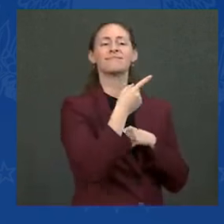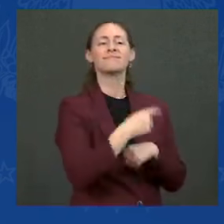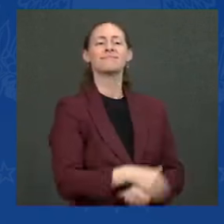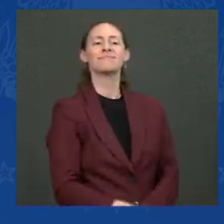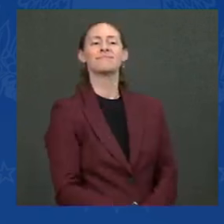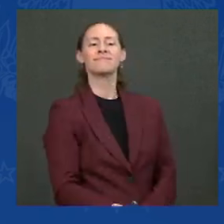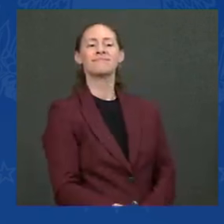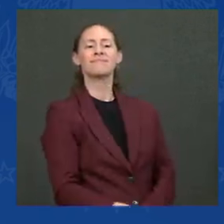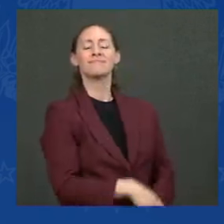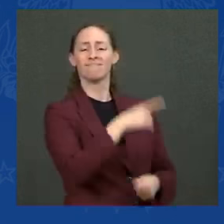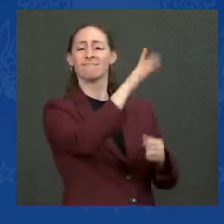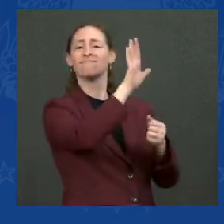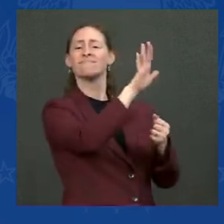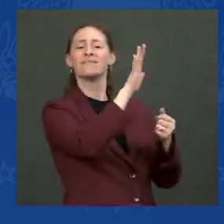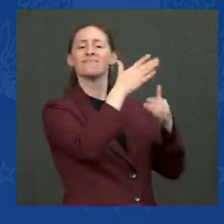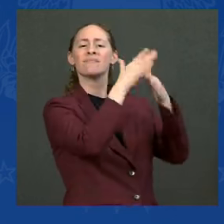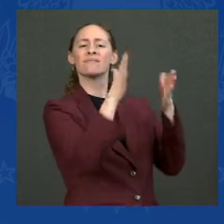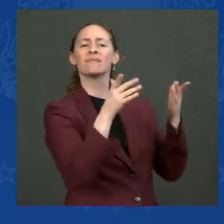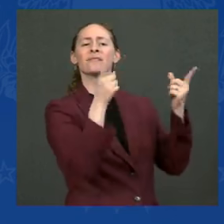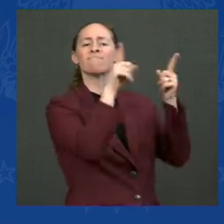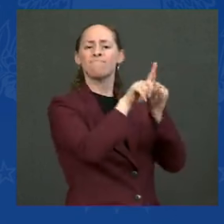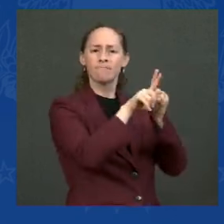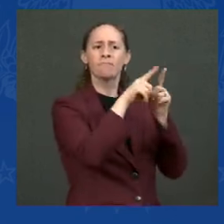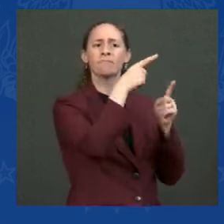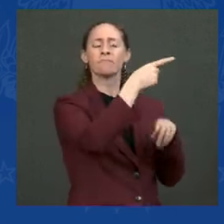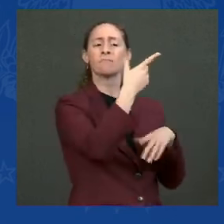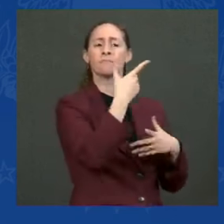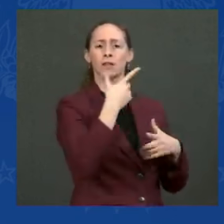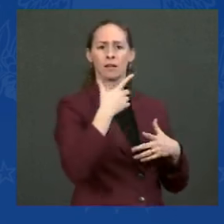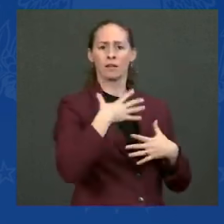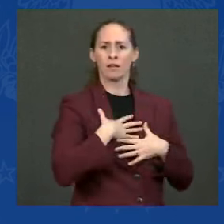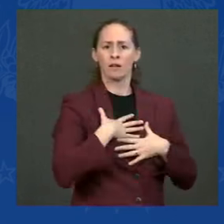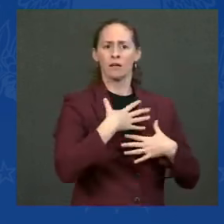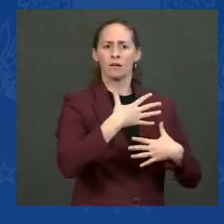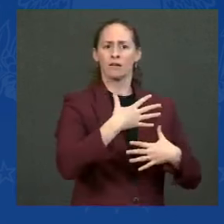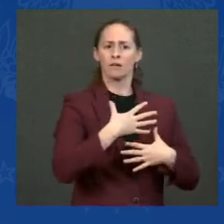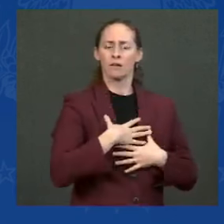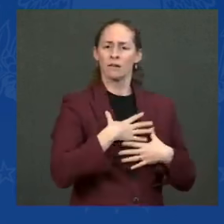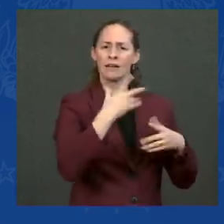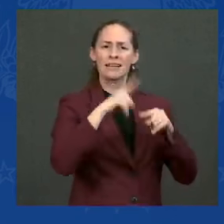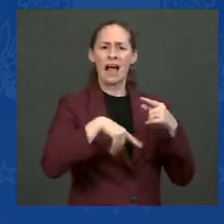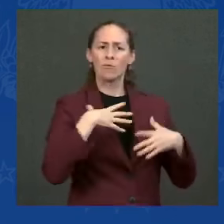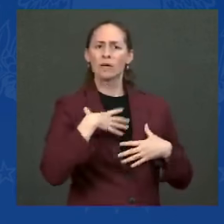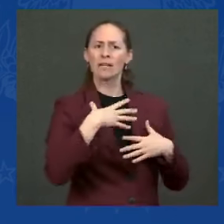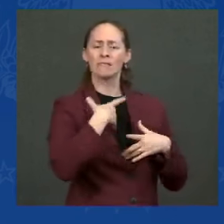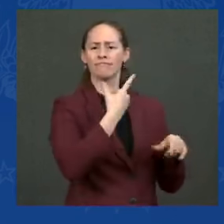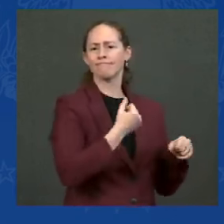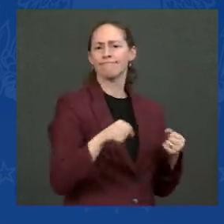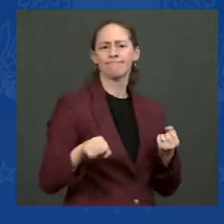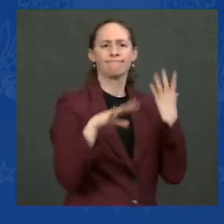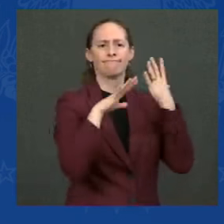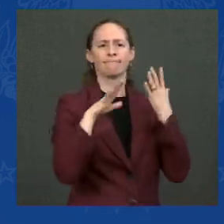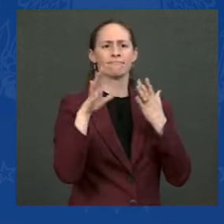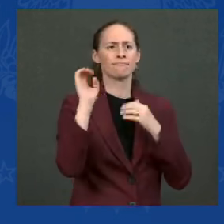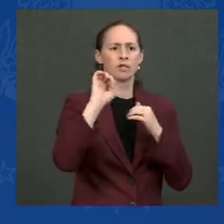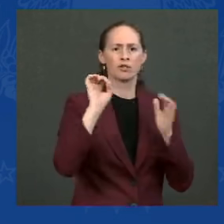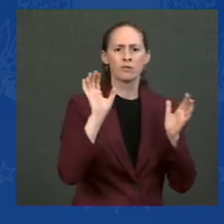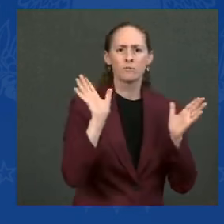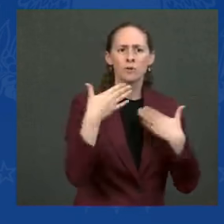room because this woman was having trouble breathing, had a high fever, and could not really catch her